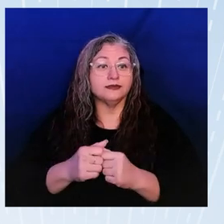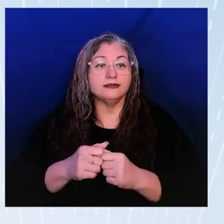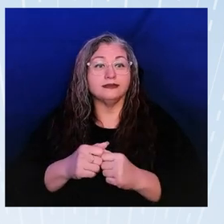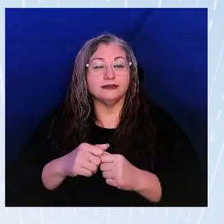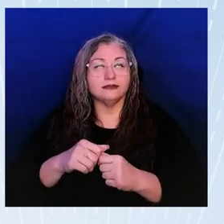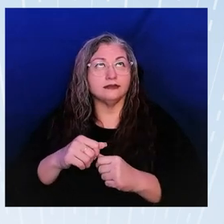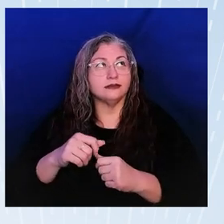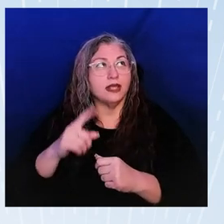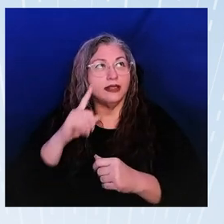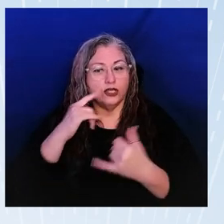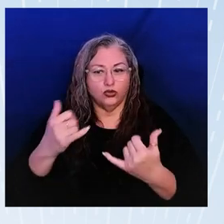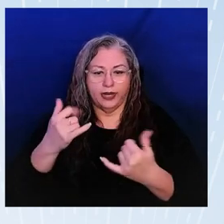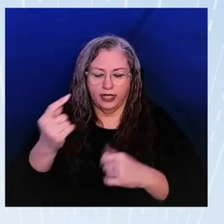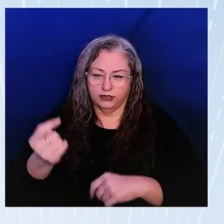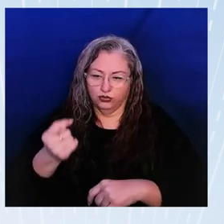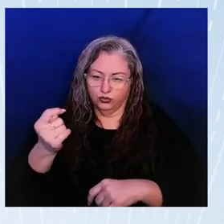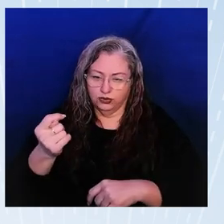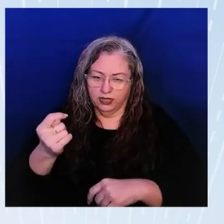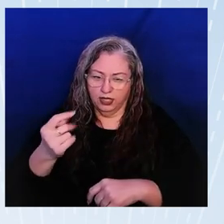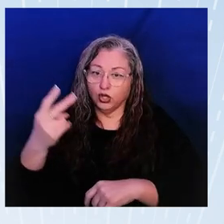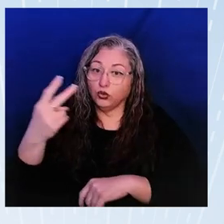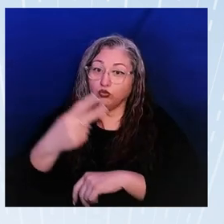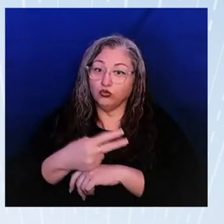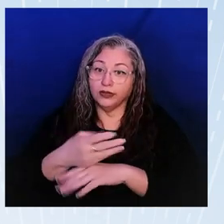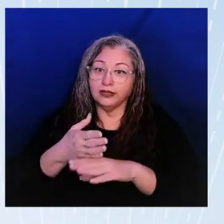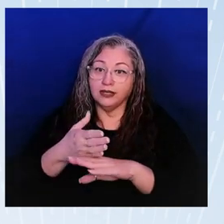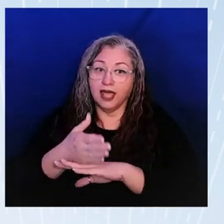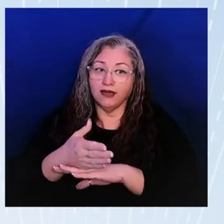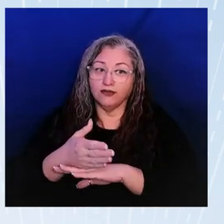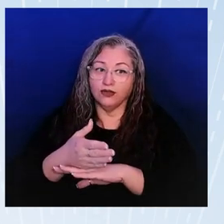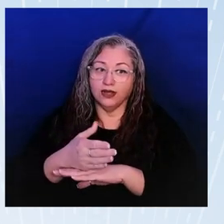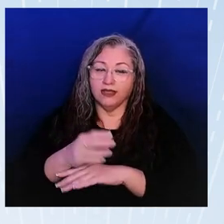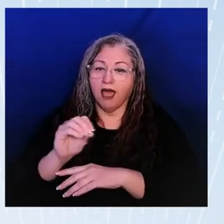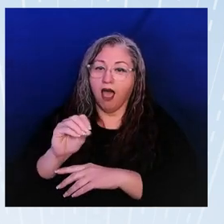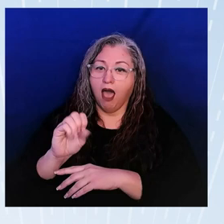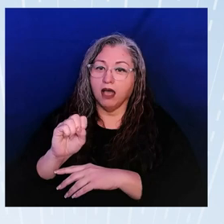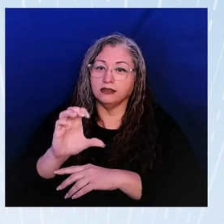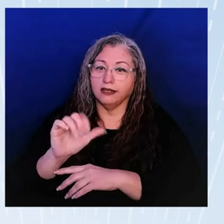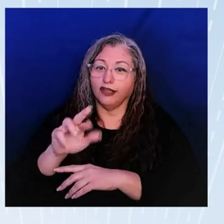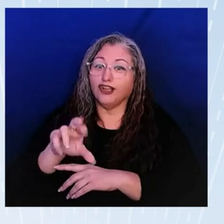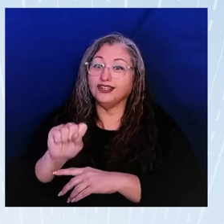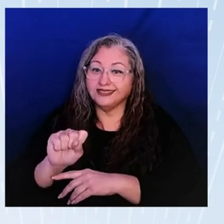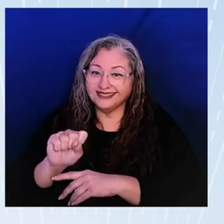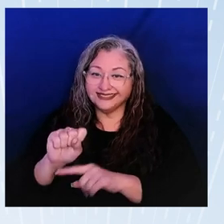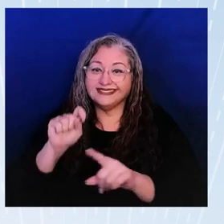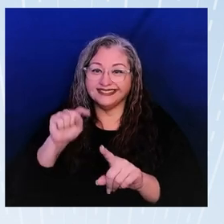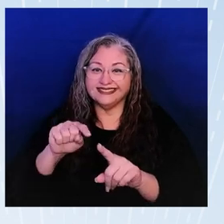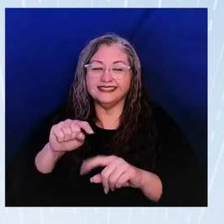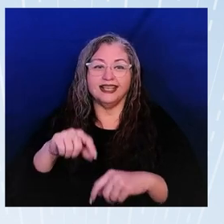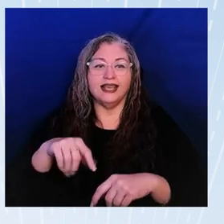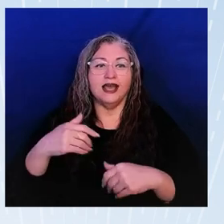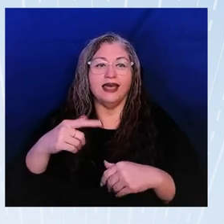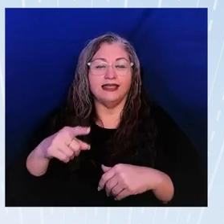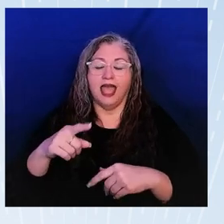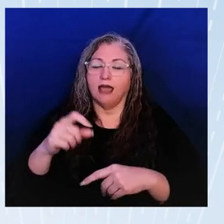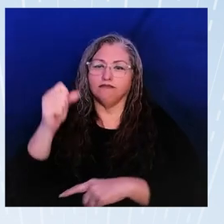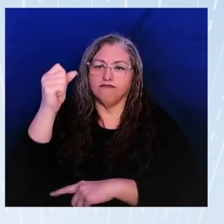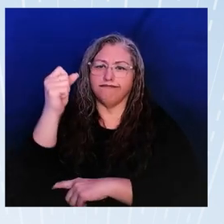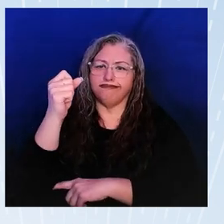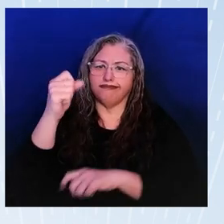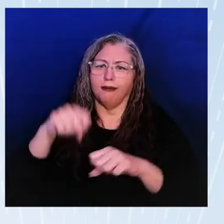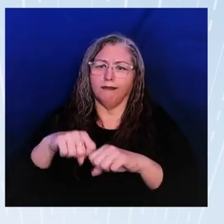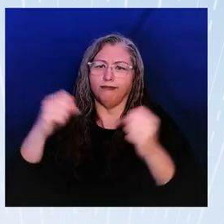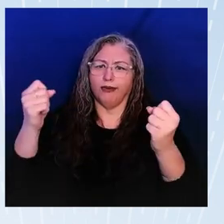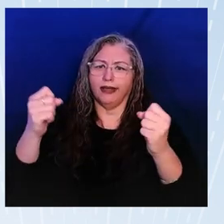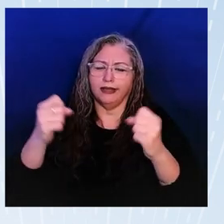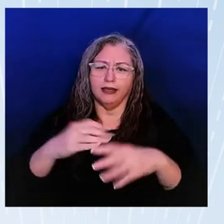It is today it's Tuesday, 2 days after the Oscars, which was a record-breaking,